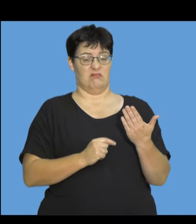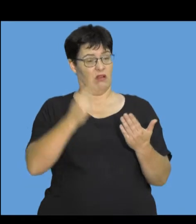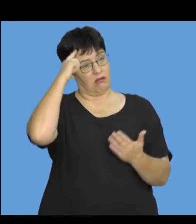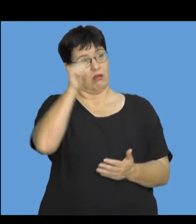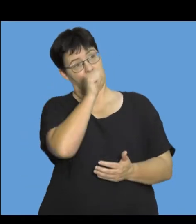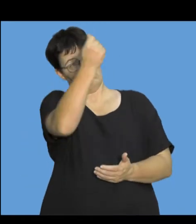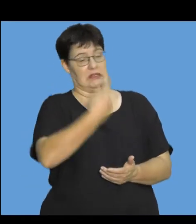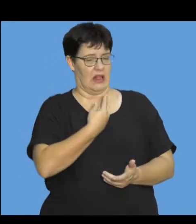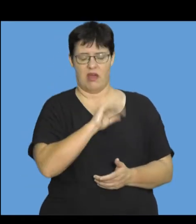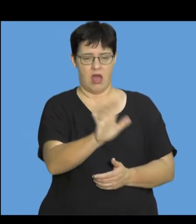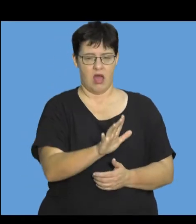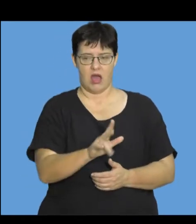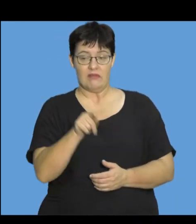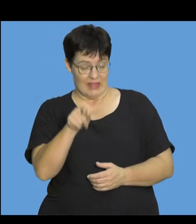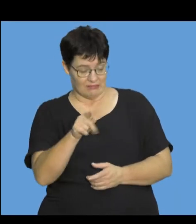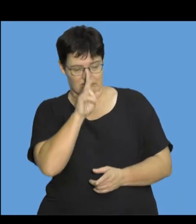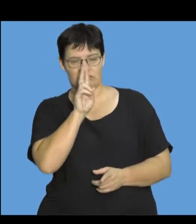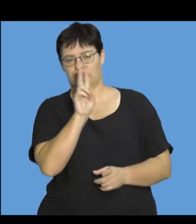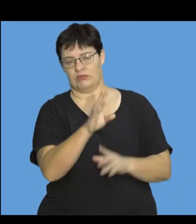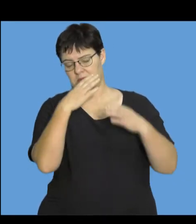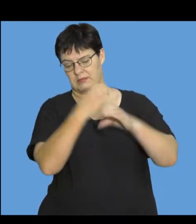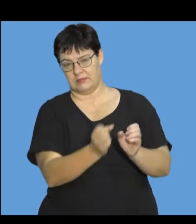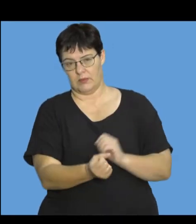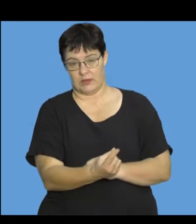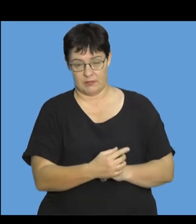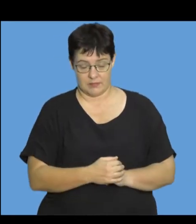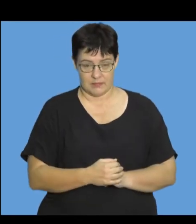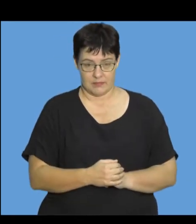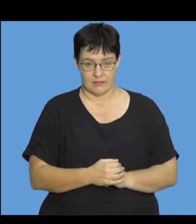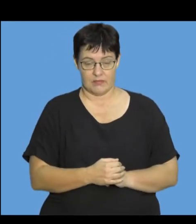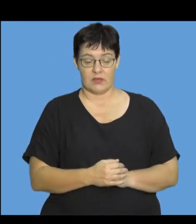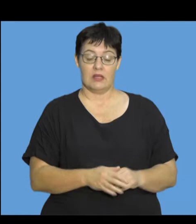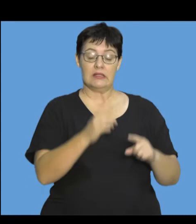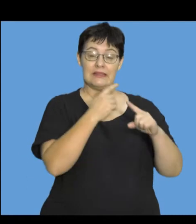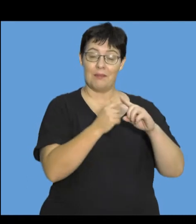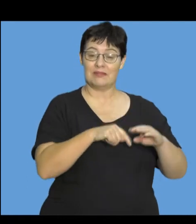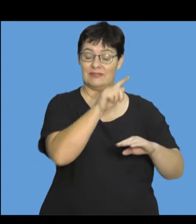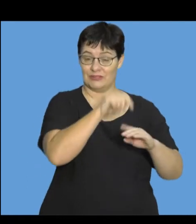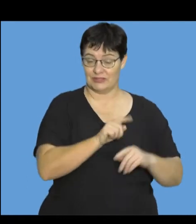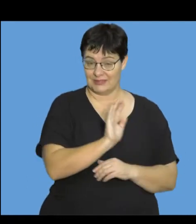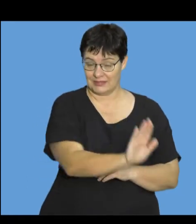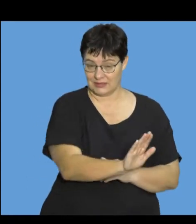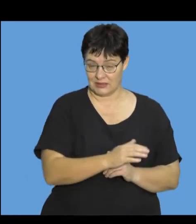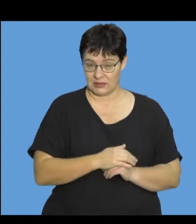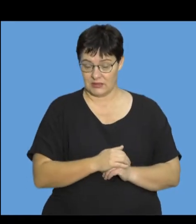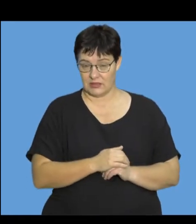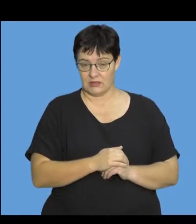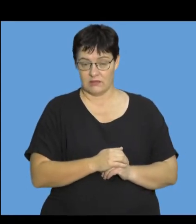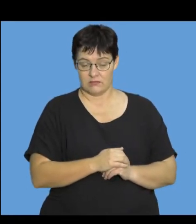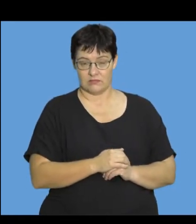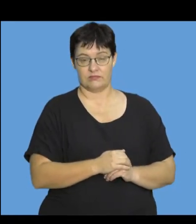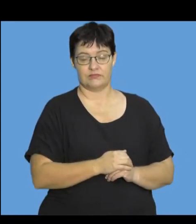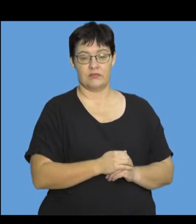but we will look at it when we get to it. And then with the multiplication and division of